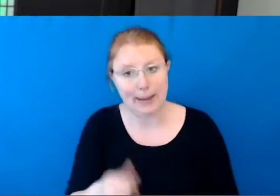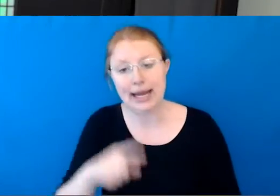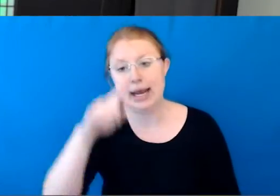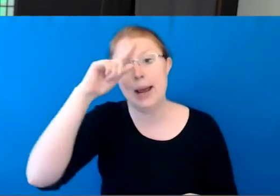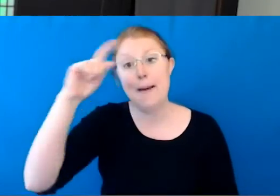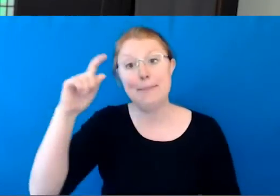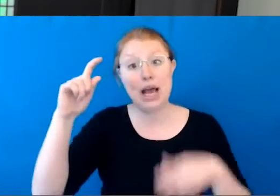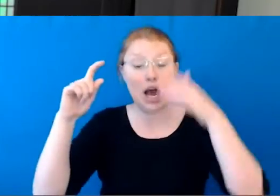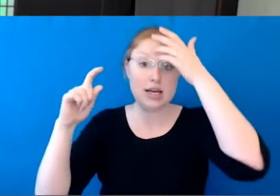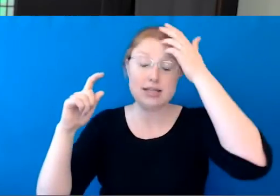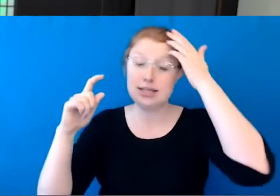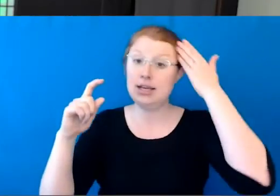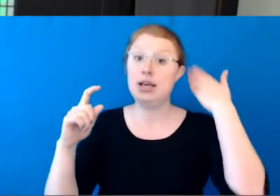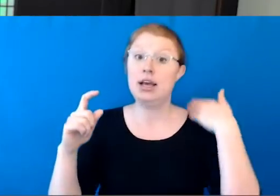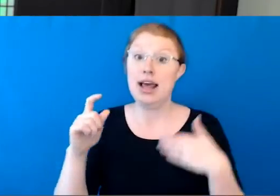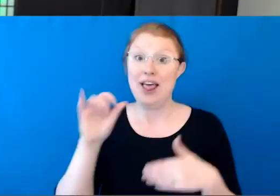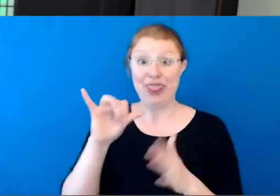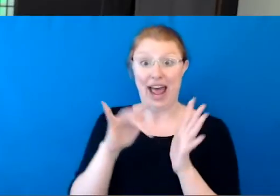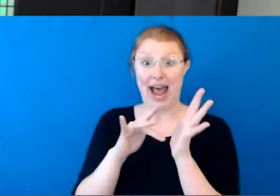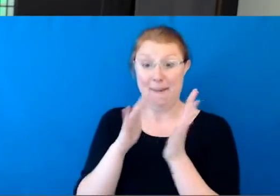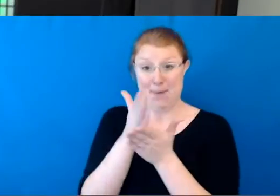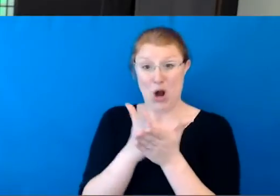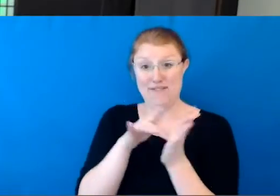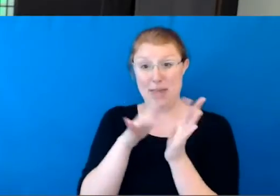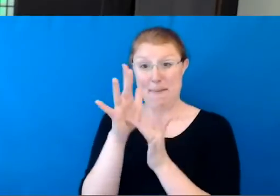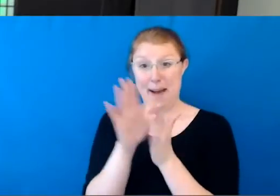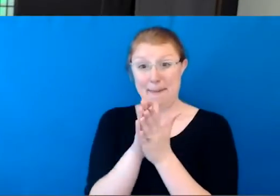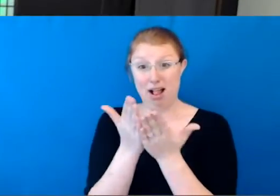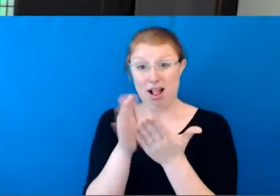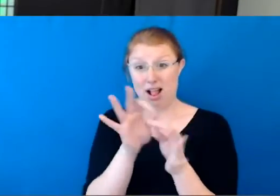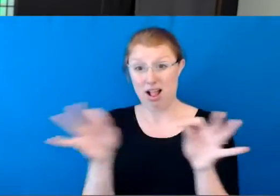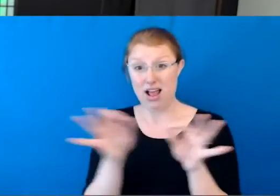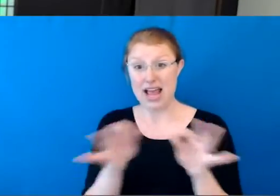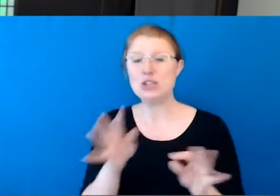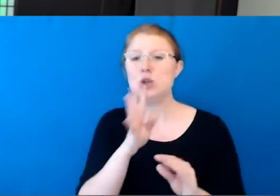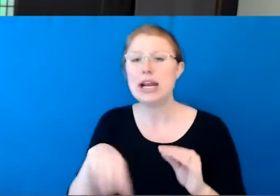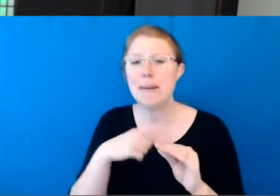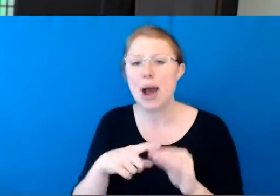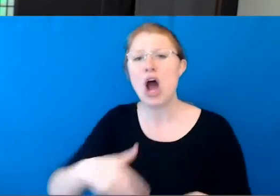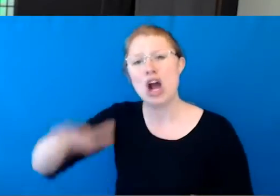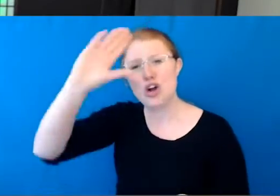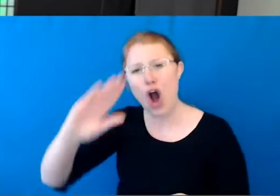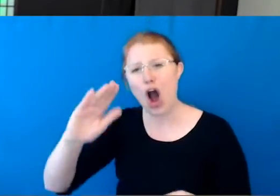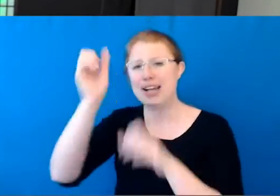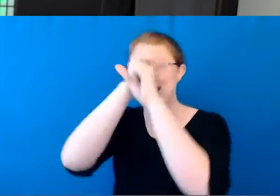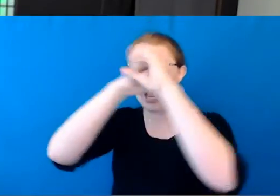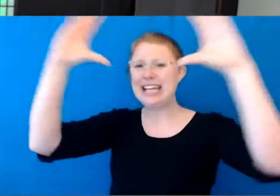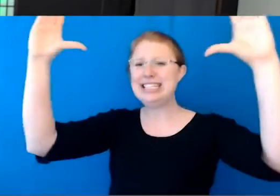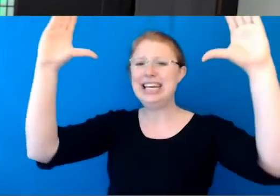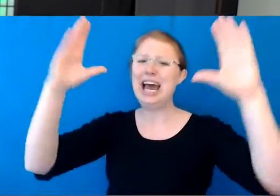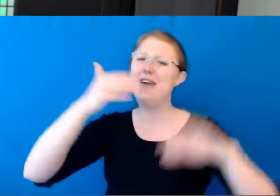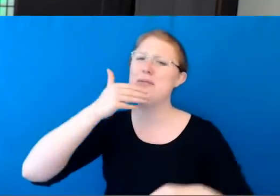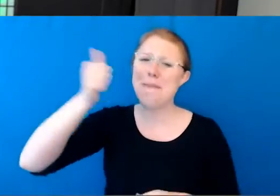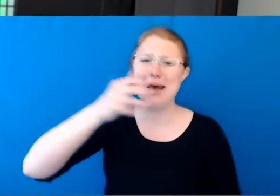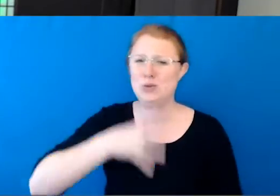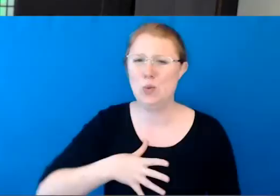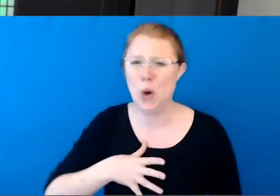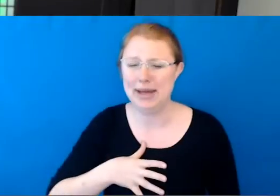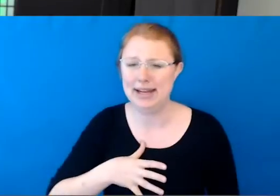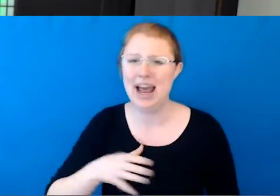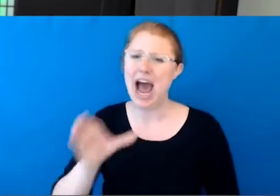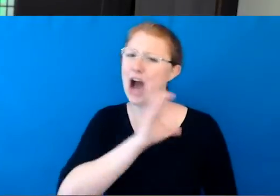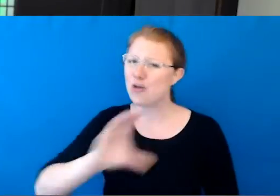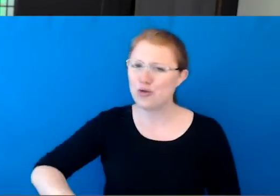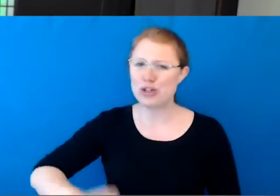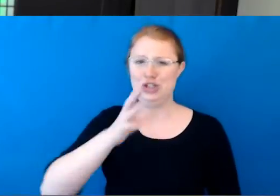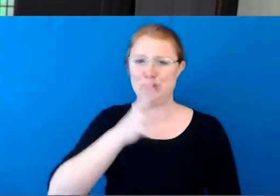really God's idea of a fully virtuous woman. And if you think about what I'm about to tell you, I bet